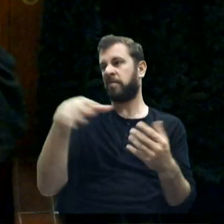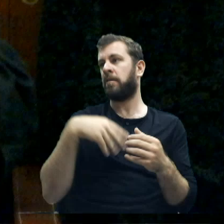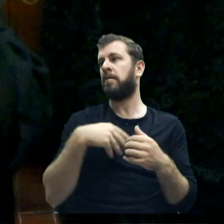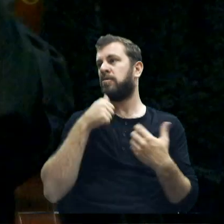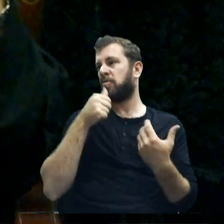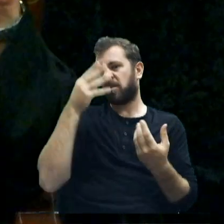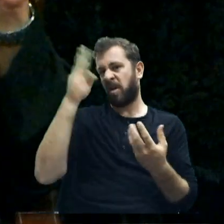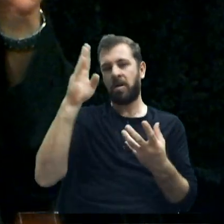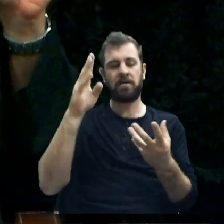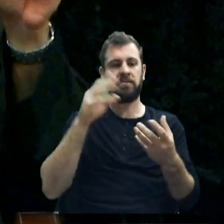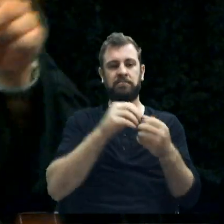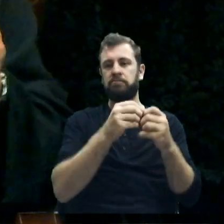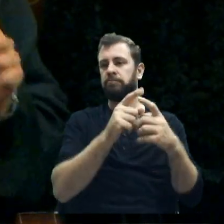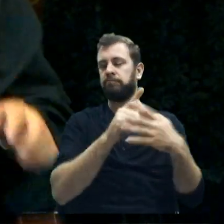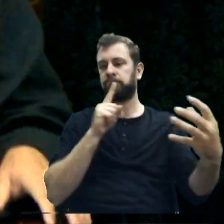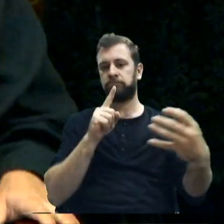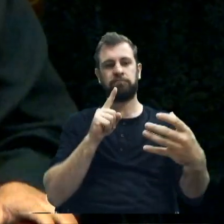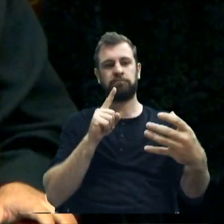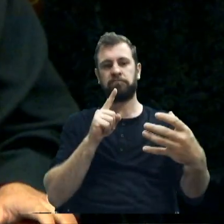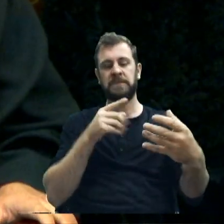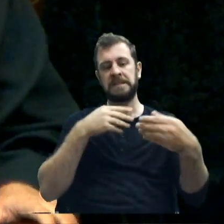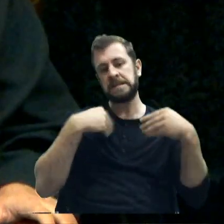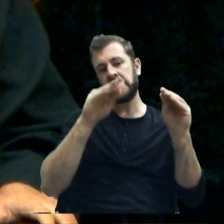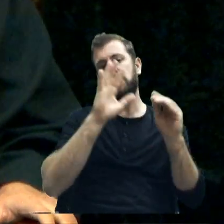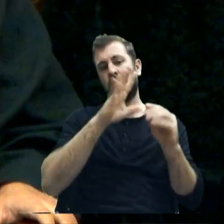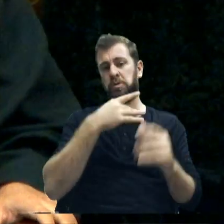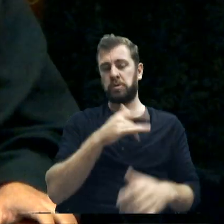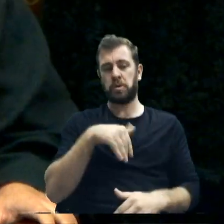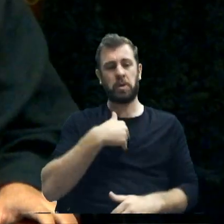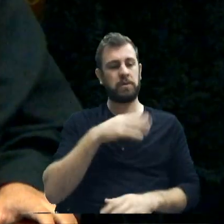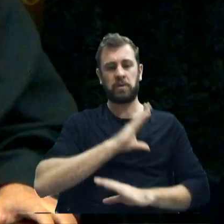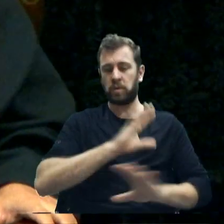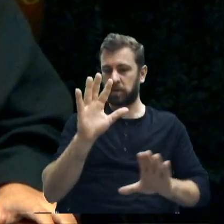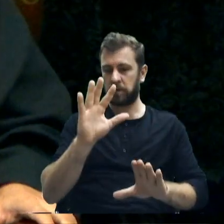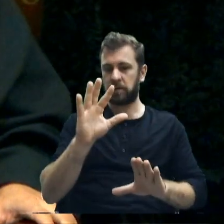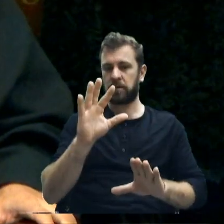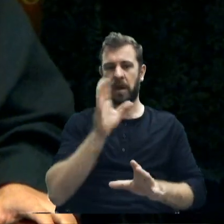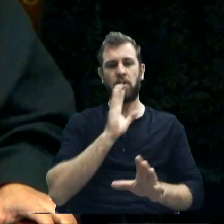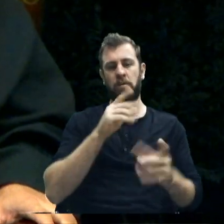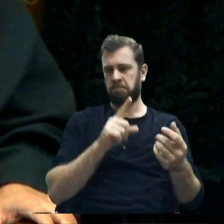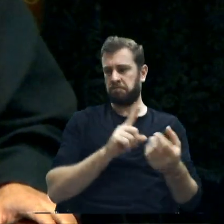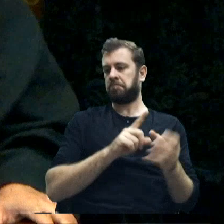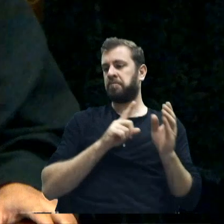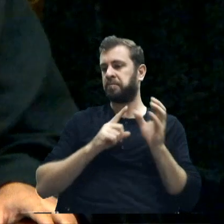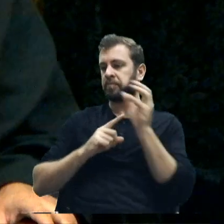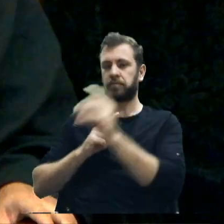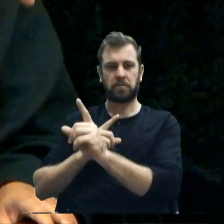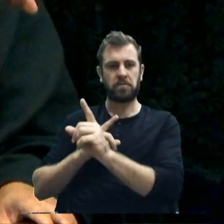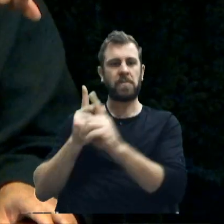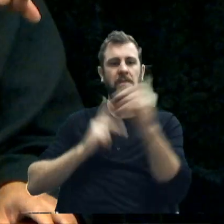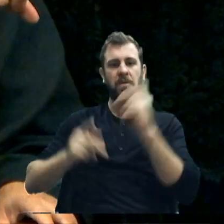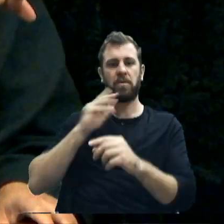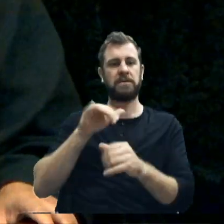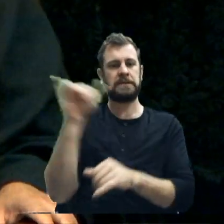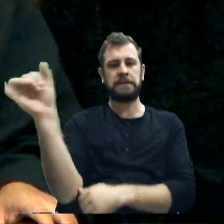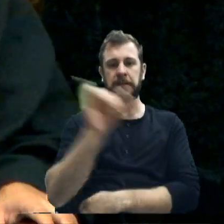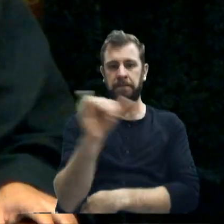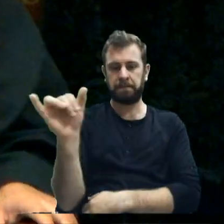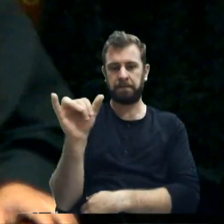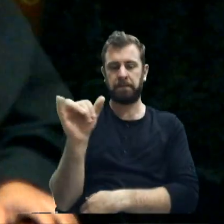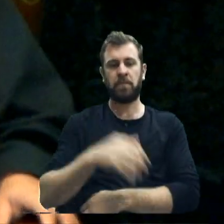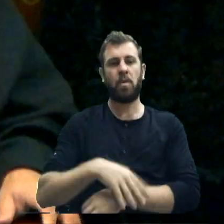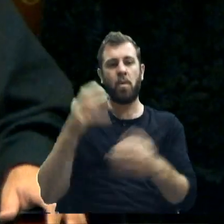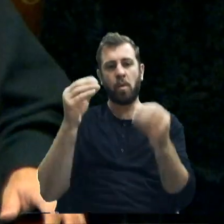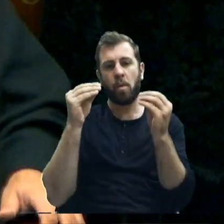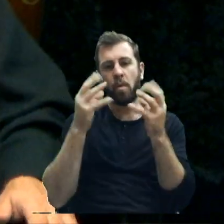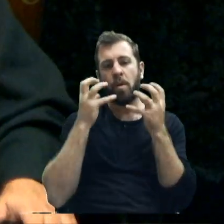that. Don't sell your soul out. I'll place you in a circle that's just like you, who want more for you in the akhirat than they want